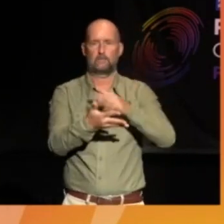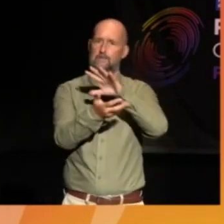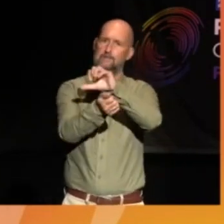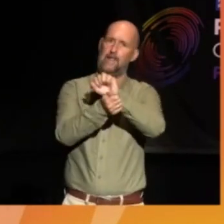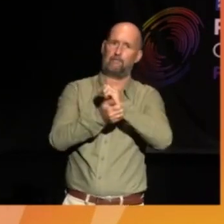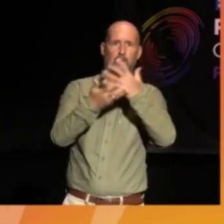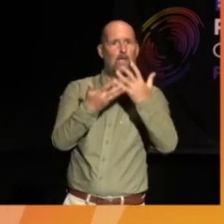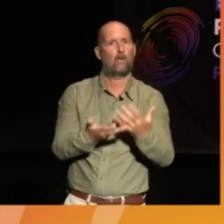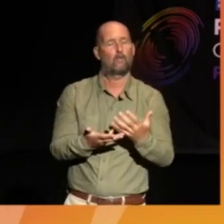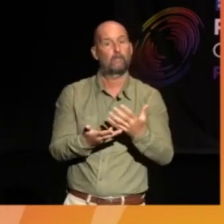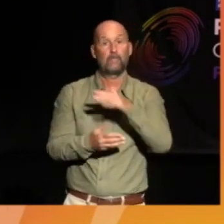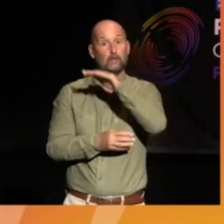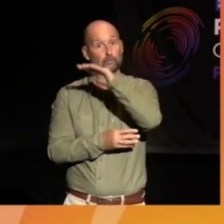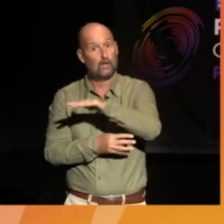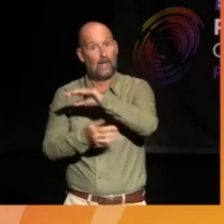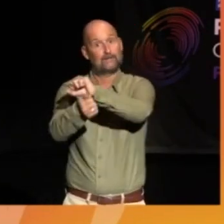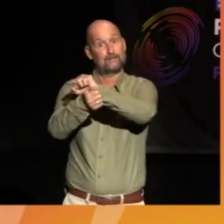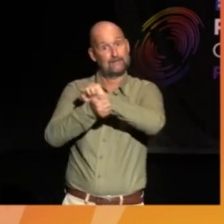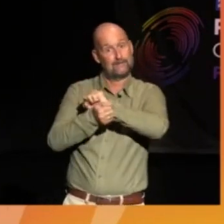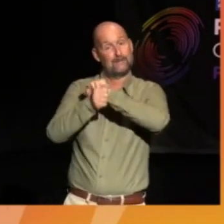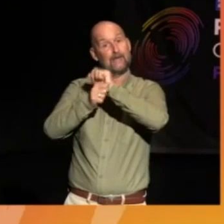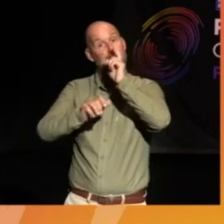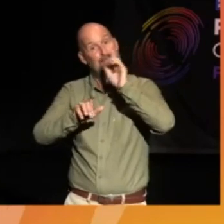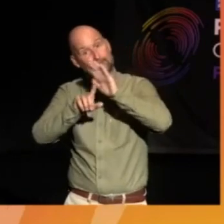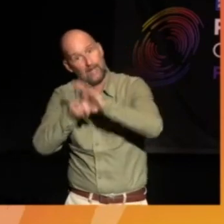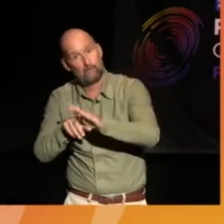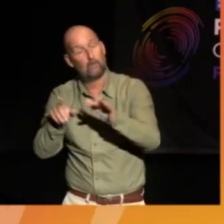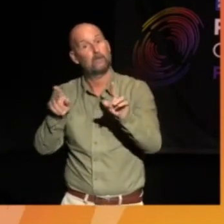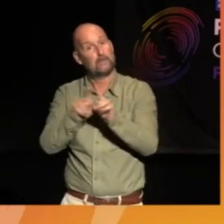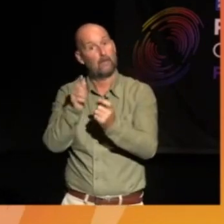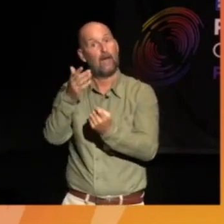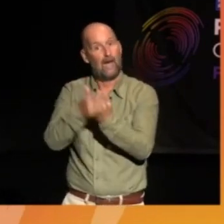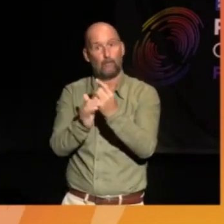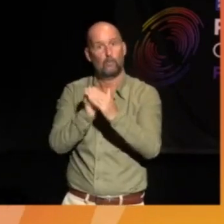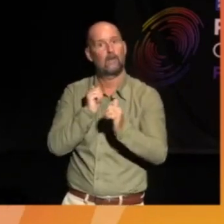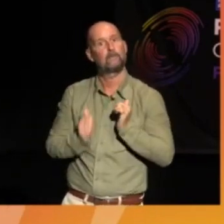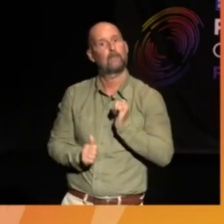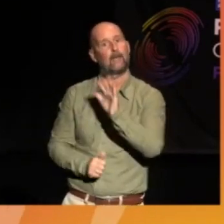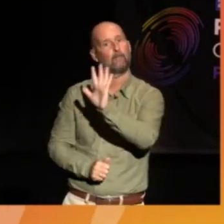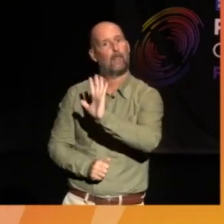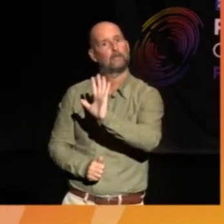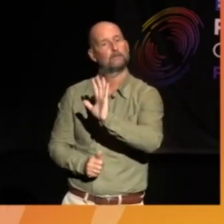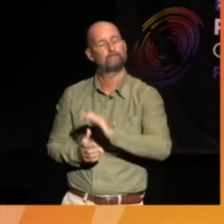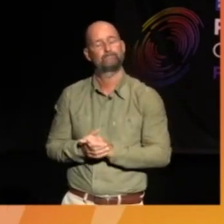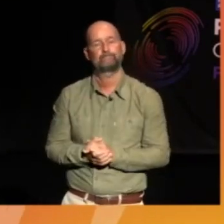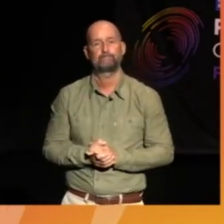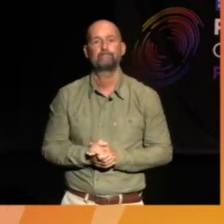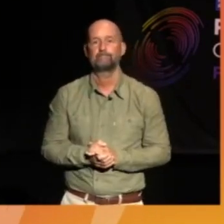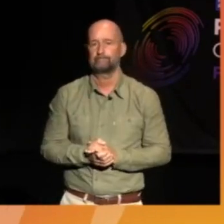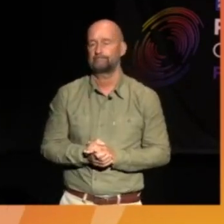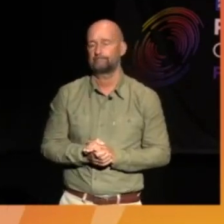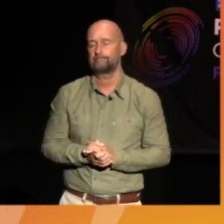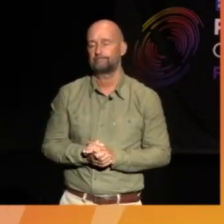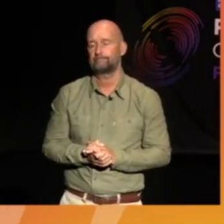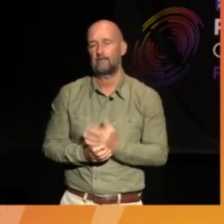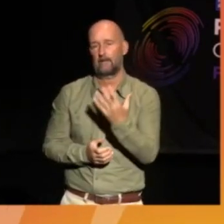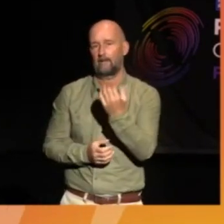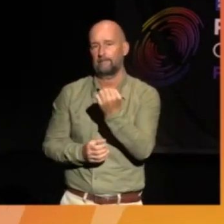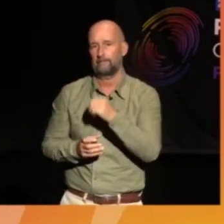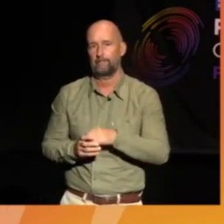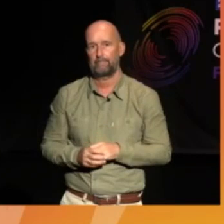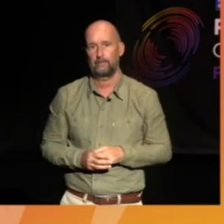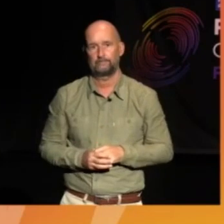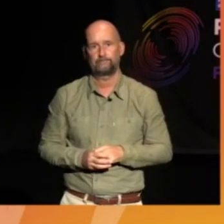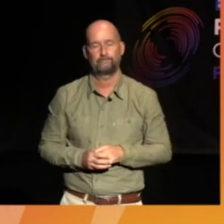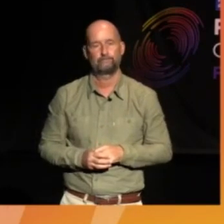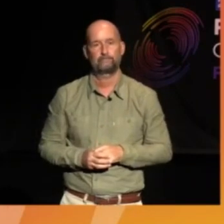Is child slavery also happening in unexpected places? Yeah, absolutely. I have